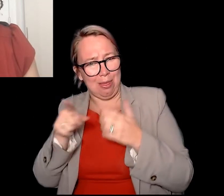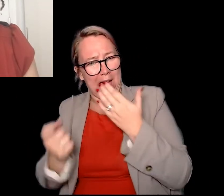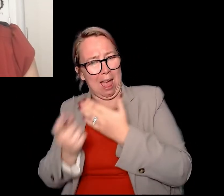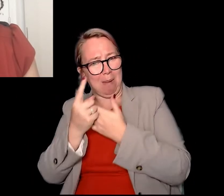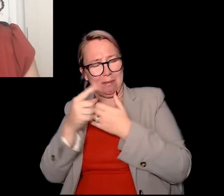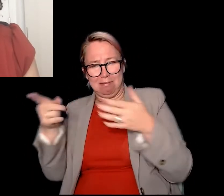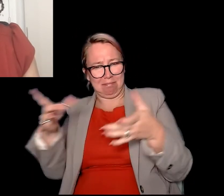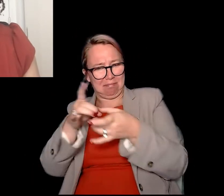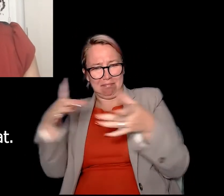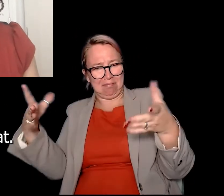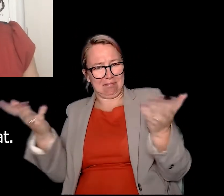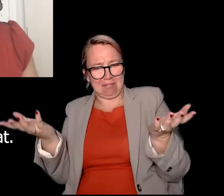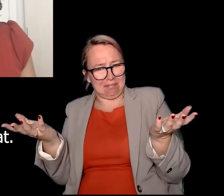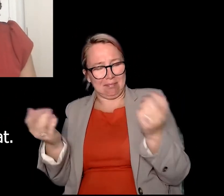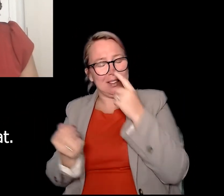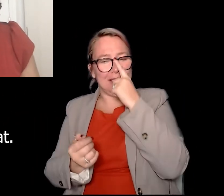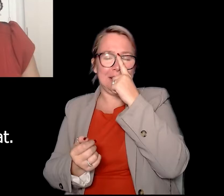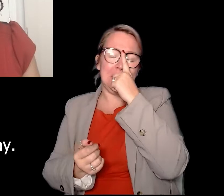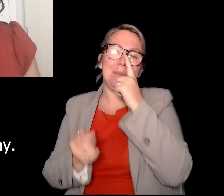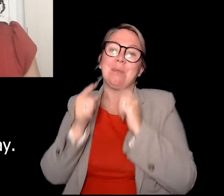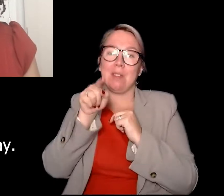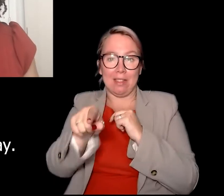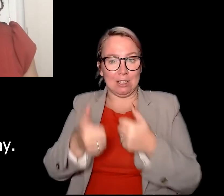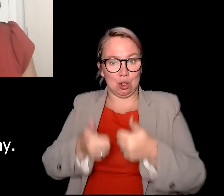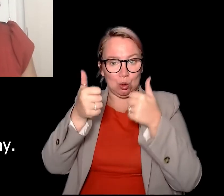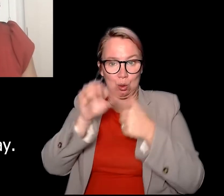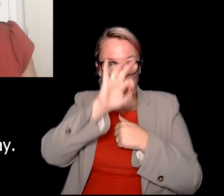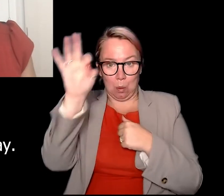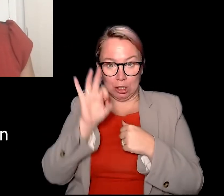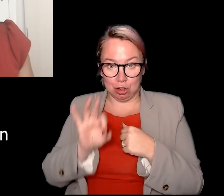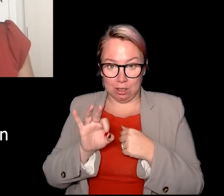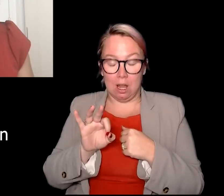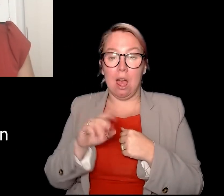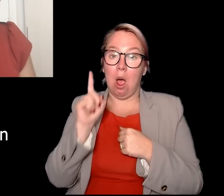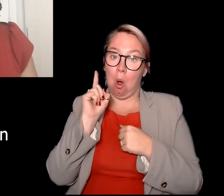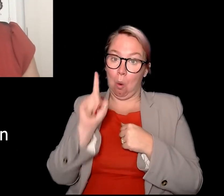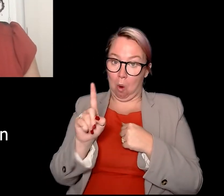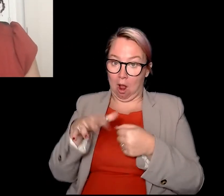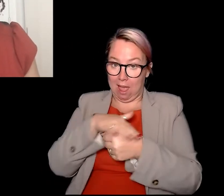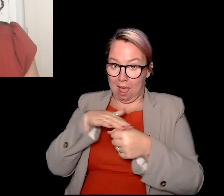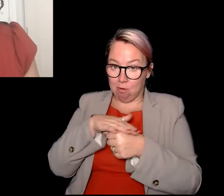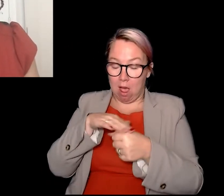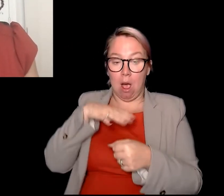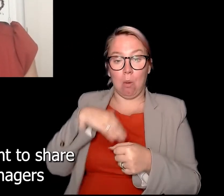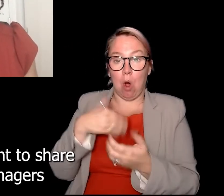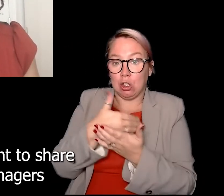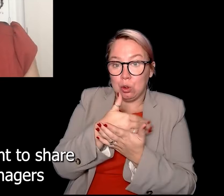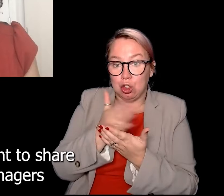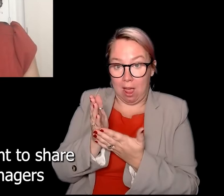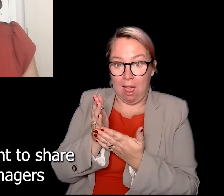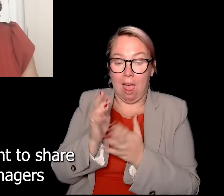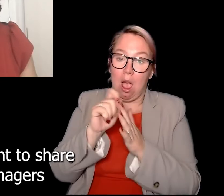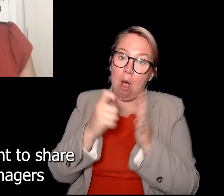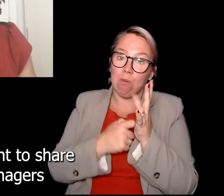robots? Like, help us understand that, navigating that pathway. That's a great question. And you know, one of the